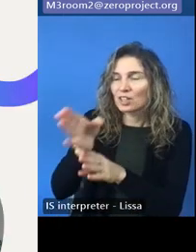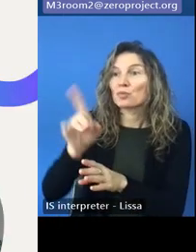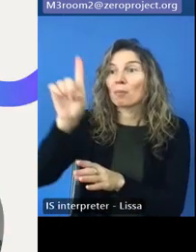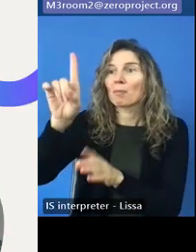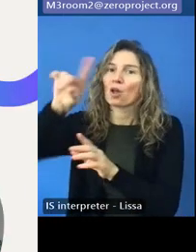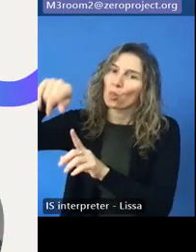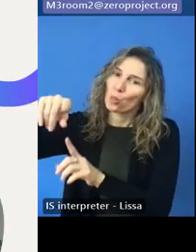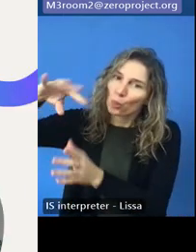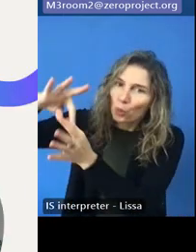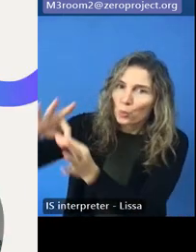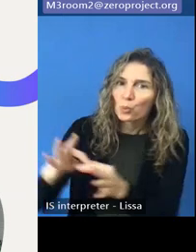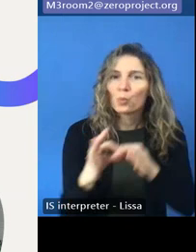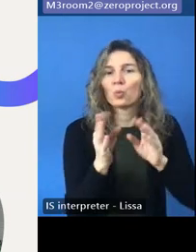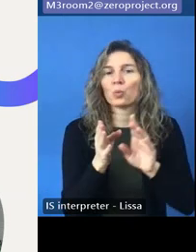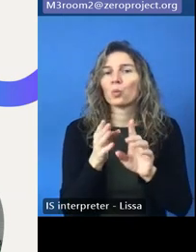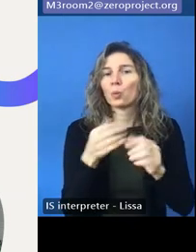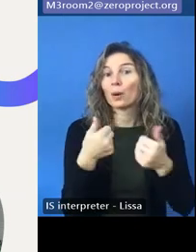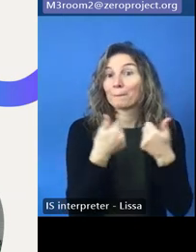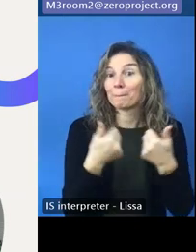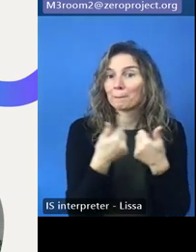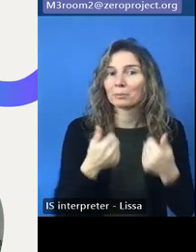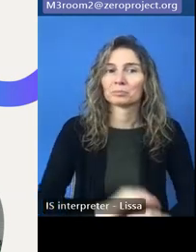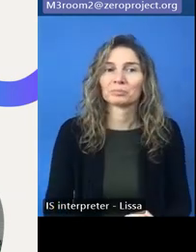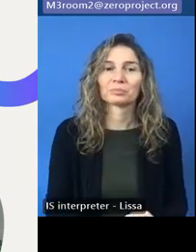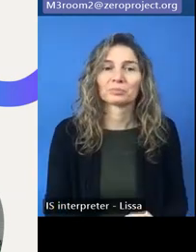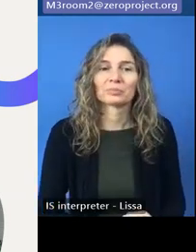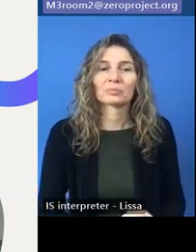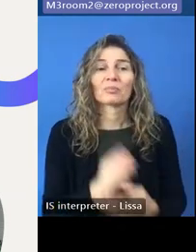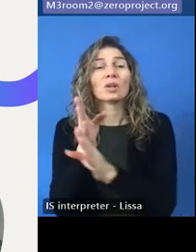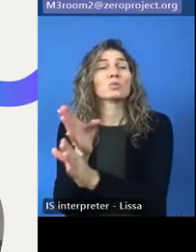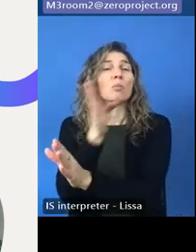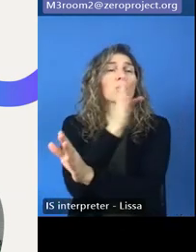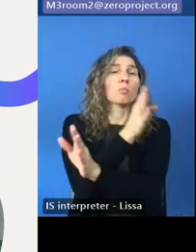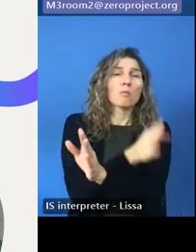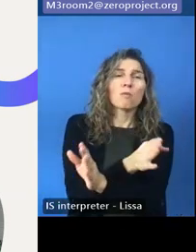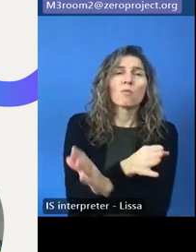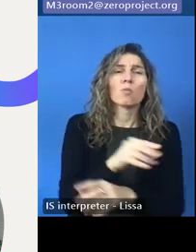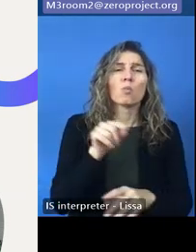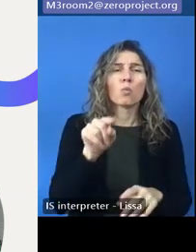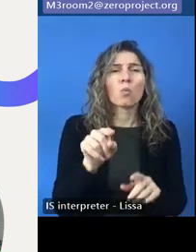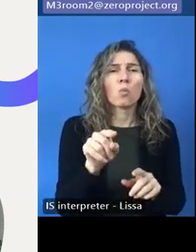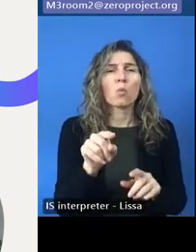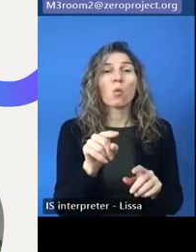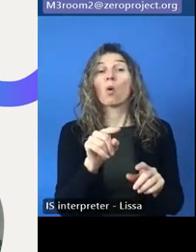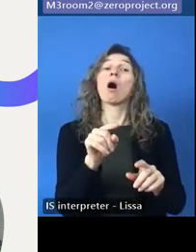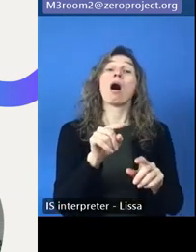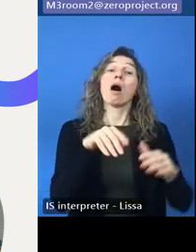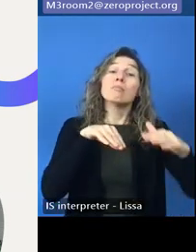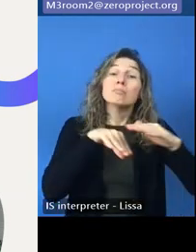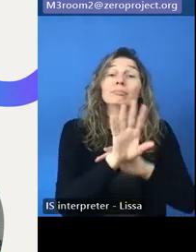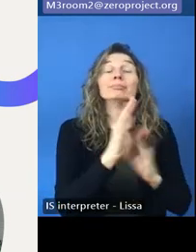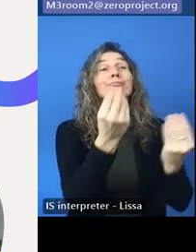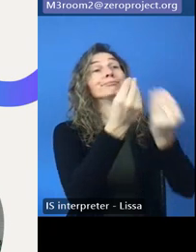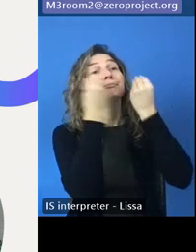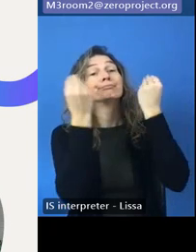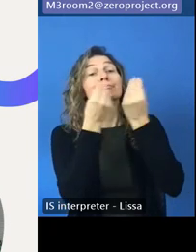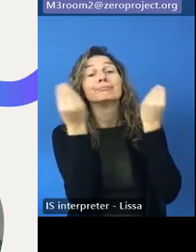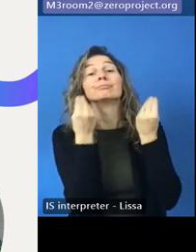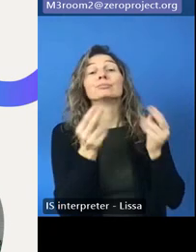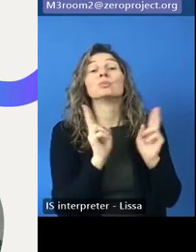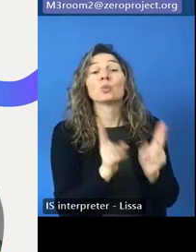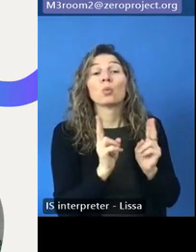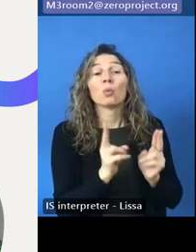Before gamification, we had like almost 50% of conversion who are successfully graduating in our projects.